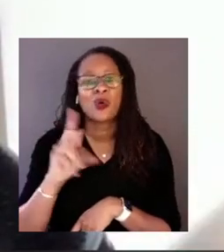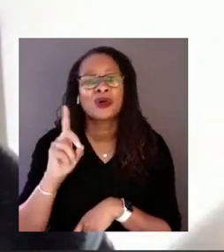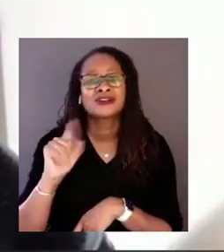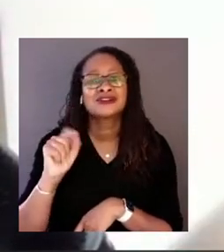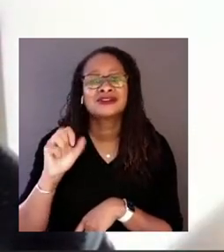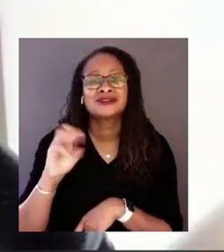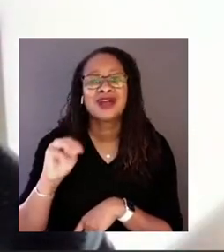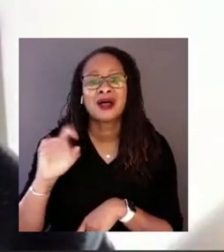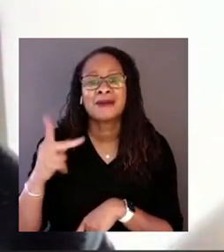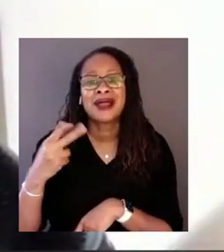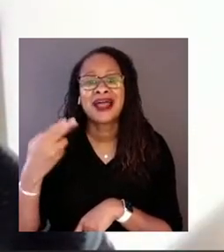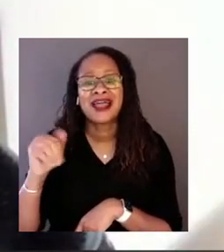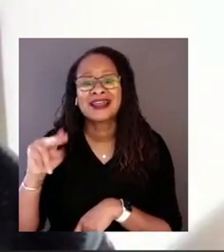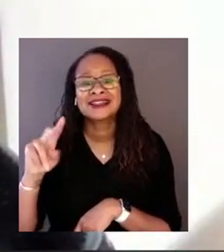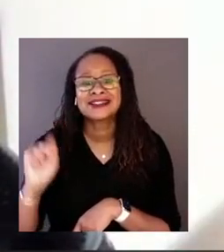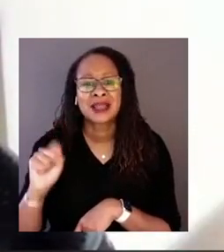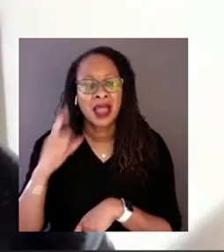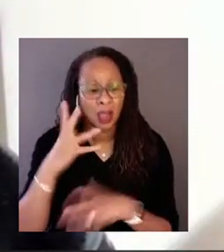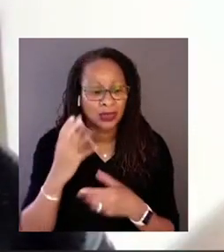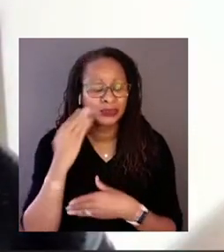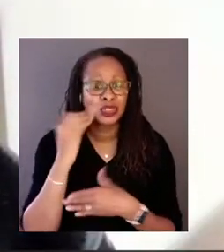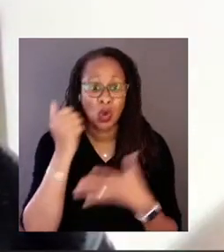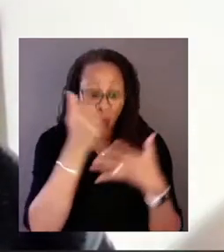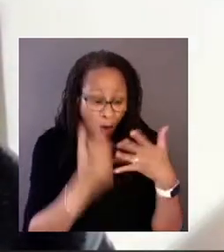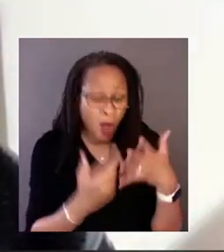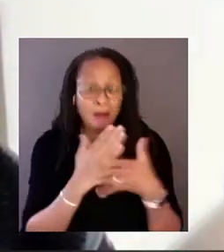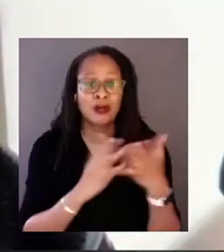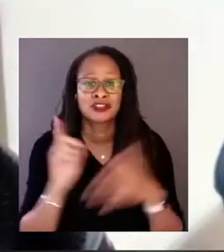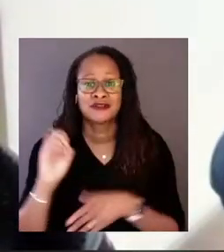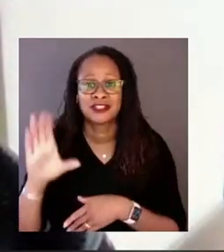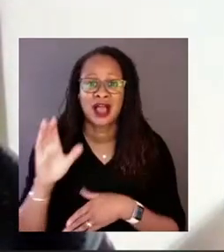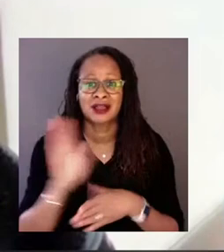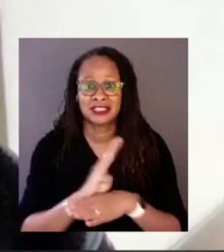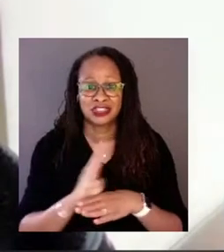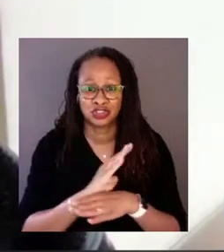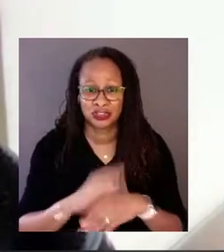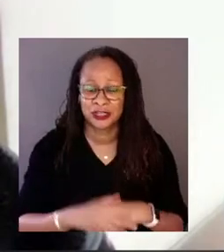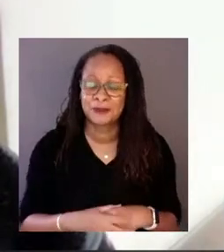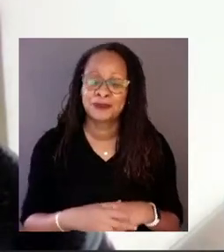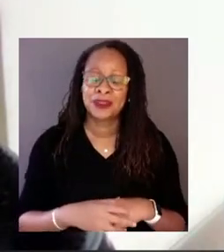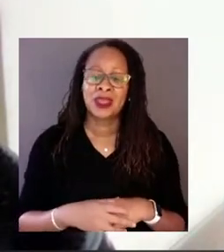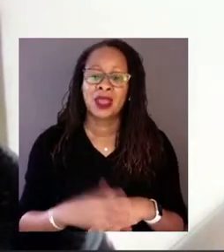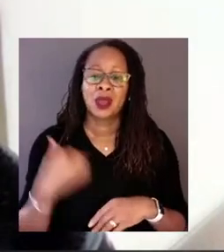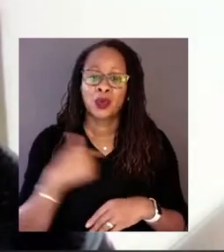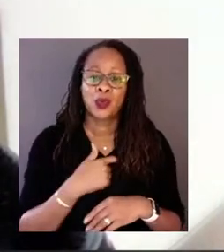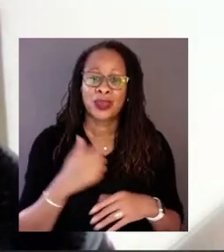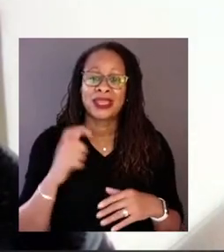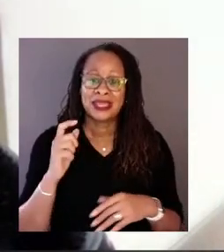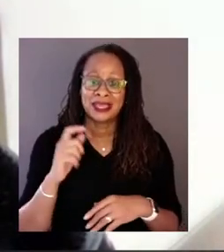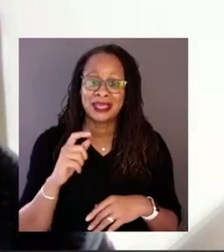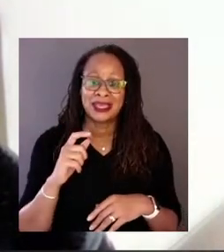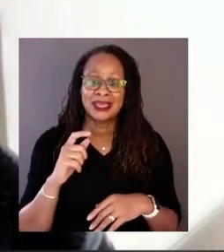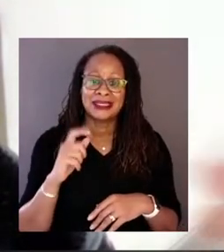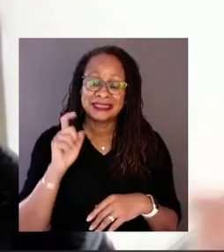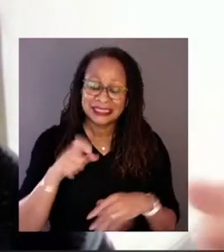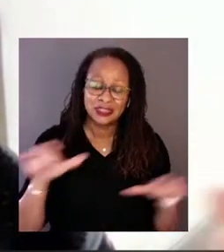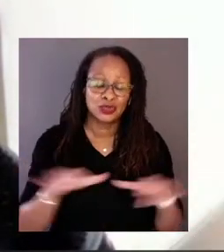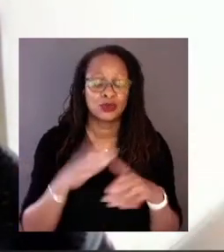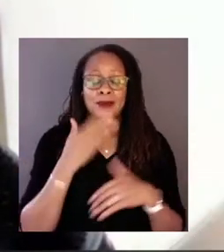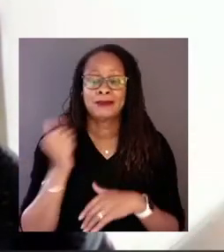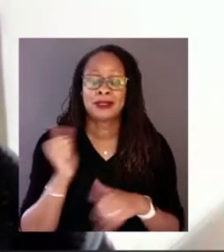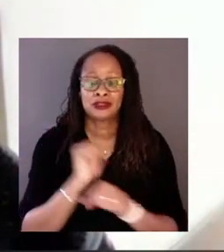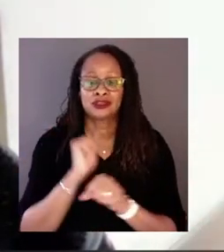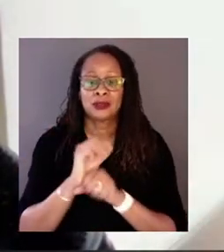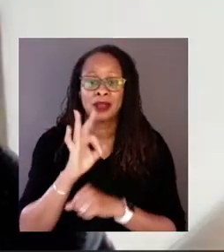of that industry. And I believe we have to do a better job of knowing that